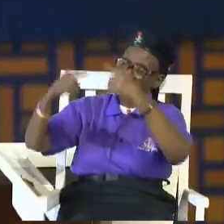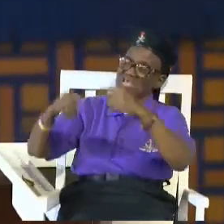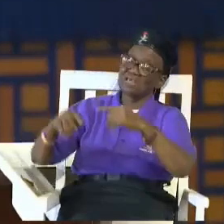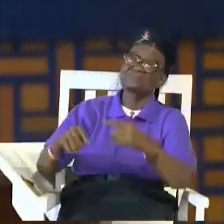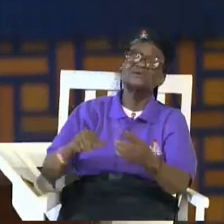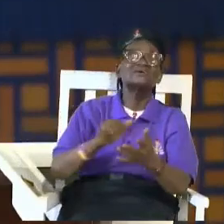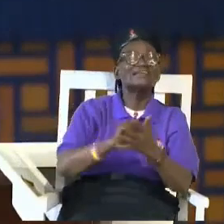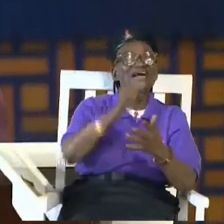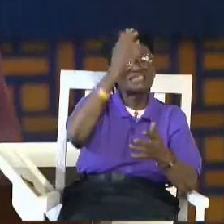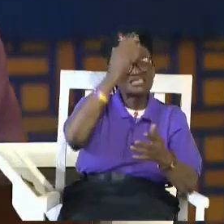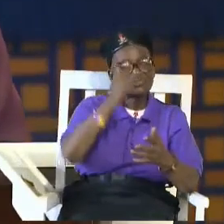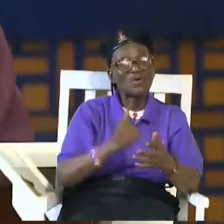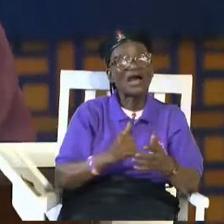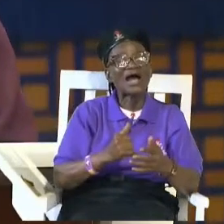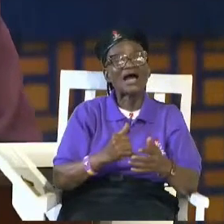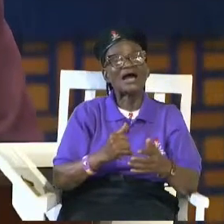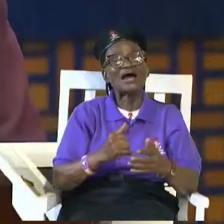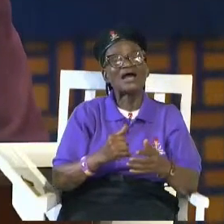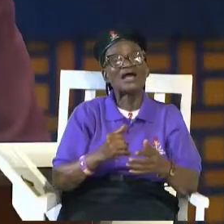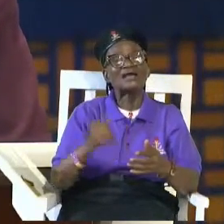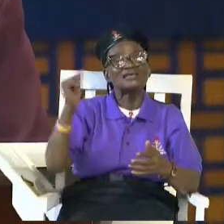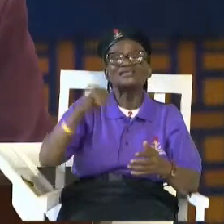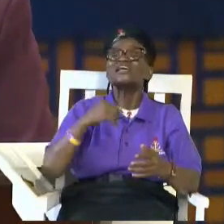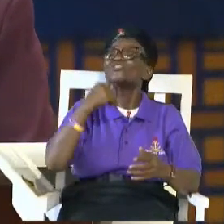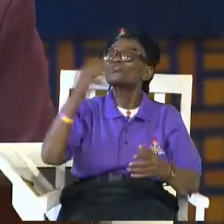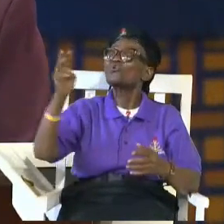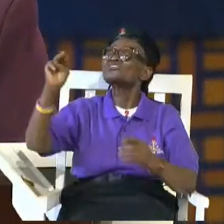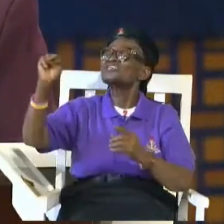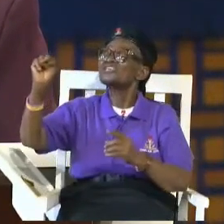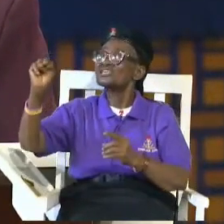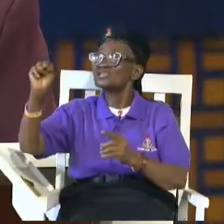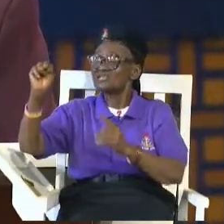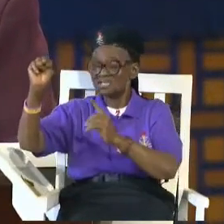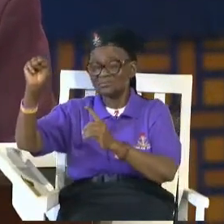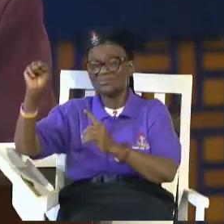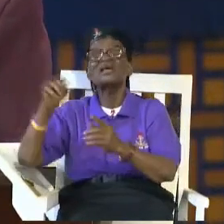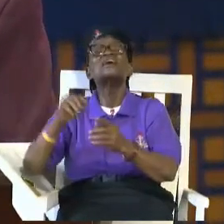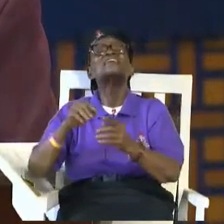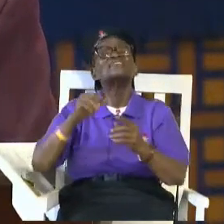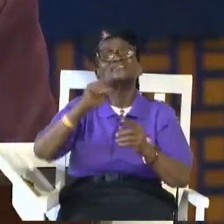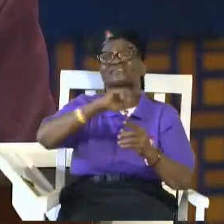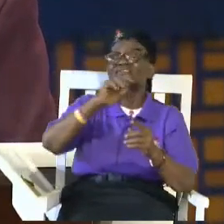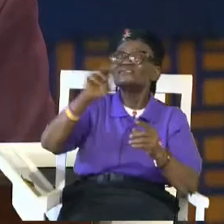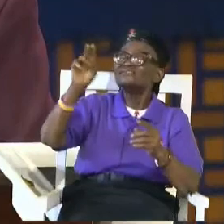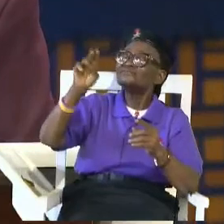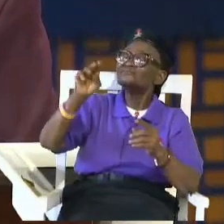That's why when they told him Lazarus was sick, he said, this one,